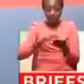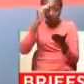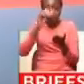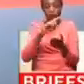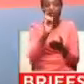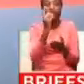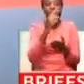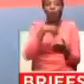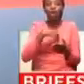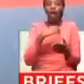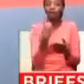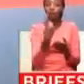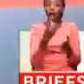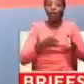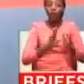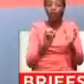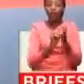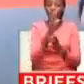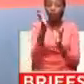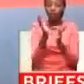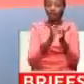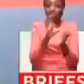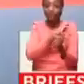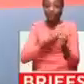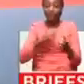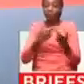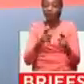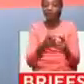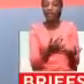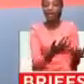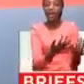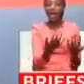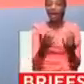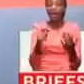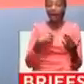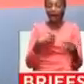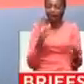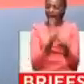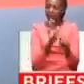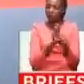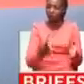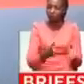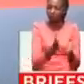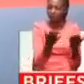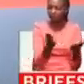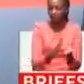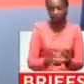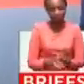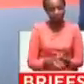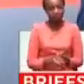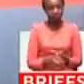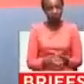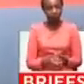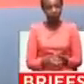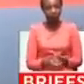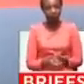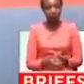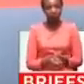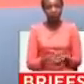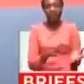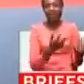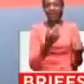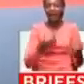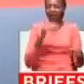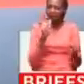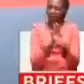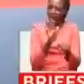through Jesus Christ, but to hell there are many entrances. There's only one entrance to heaven, and that's Jesus. But hell has